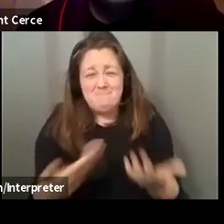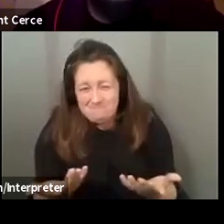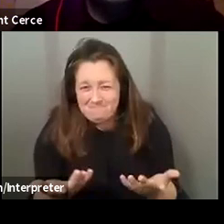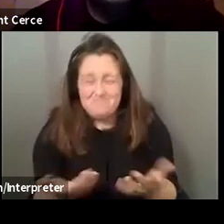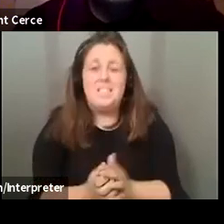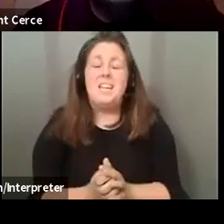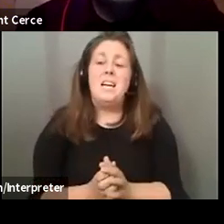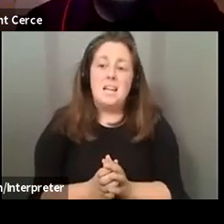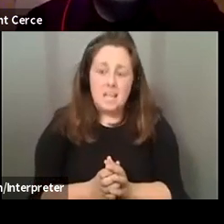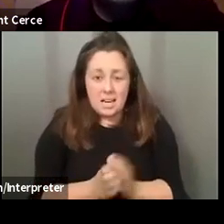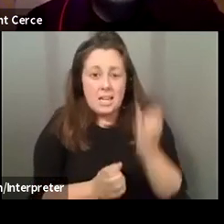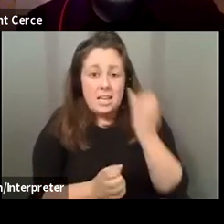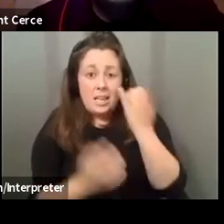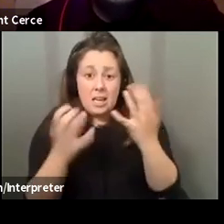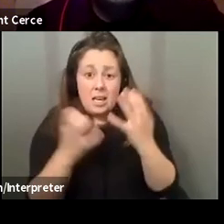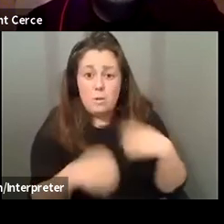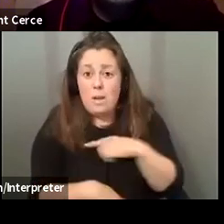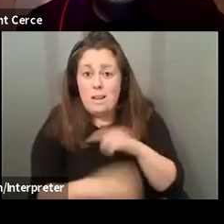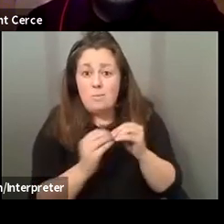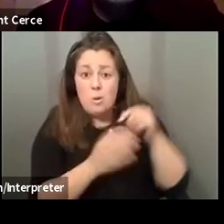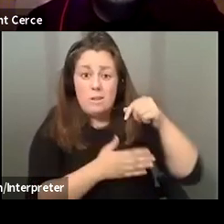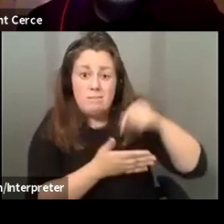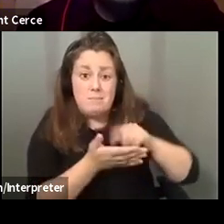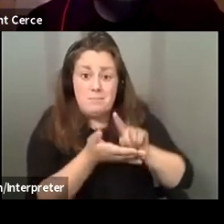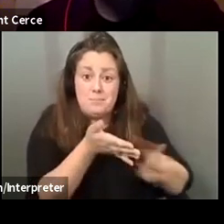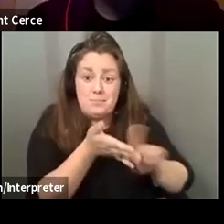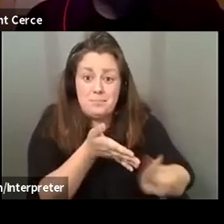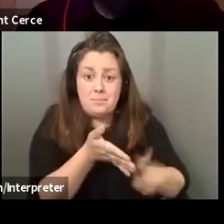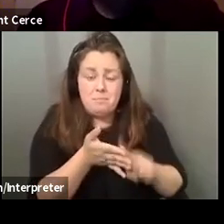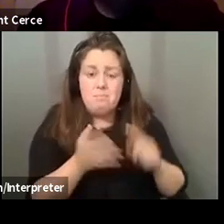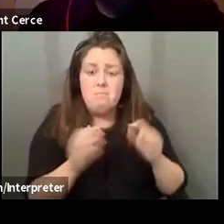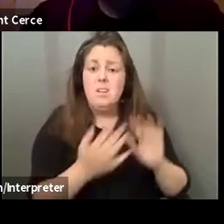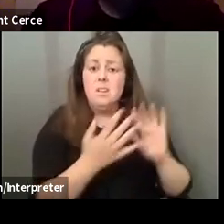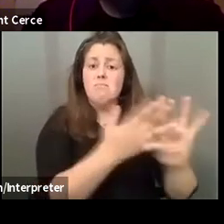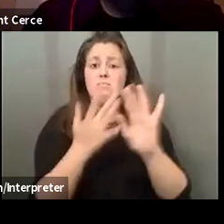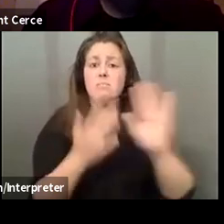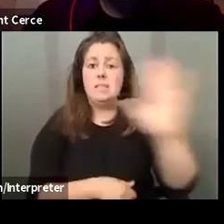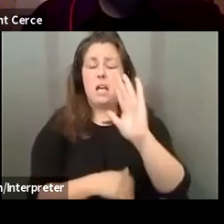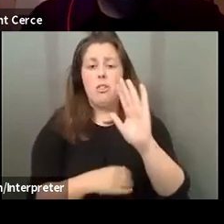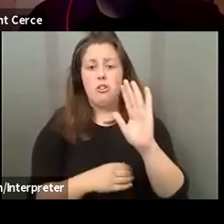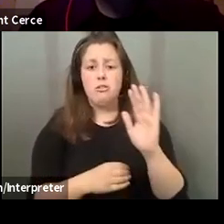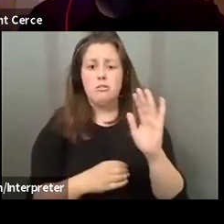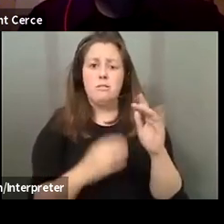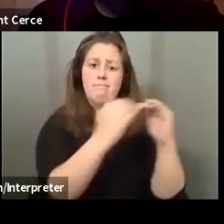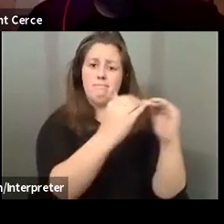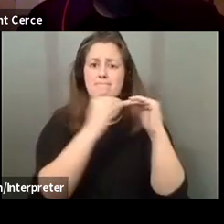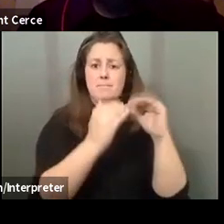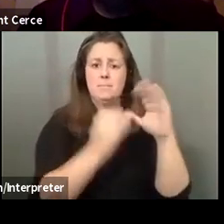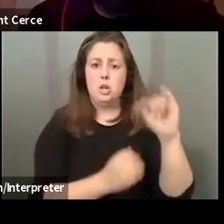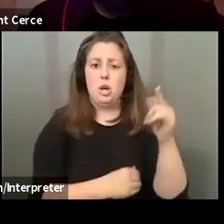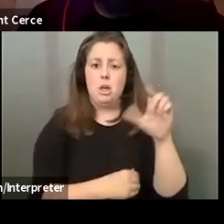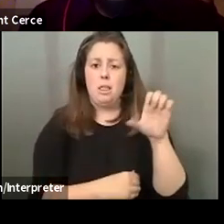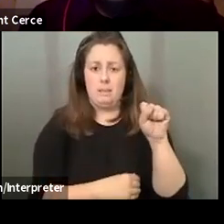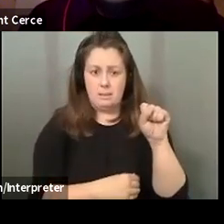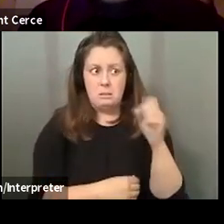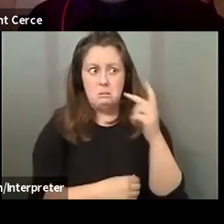If you want us to look into it a little deeper, I can absolutely get some feelers out to my colleagues and say, what are they thinking? Are they thinking, not thinking? And then are